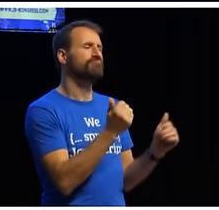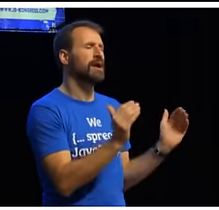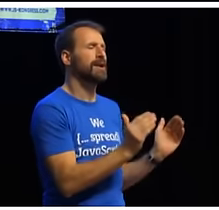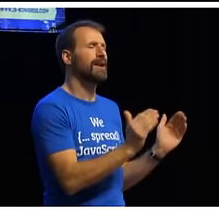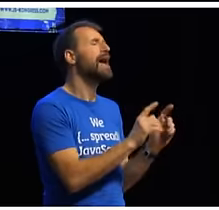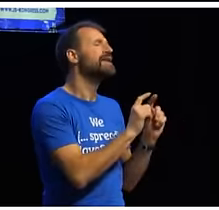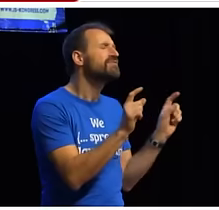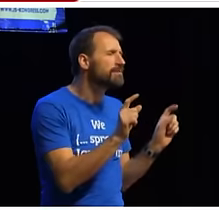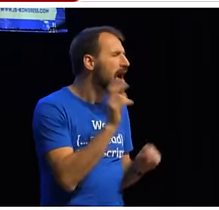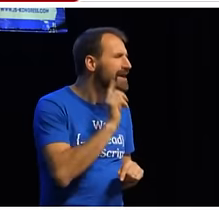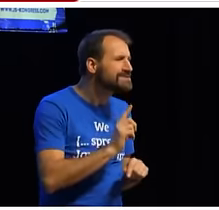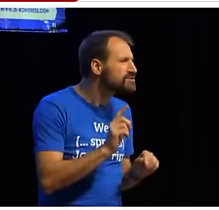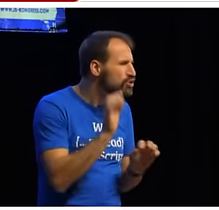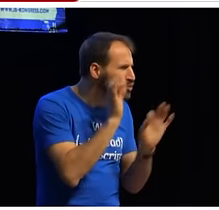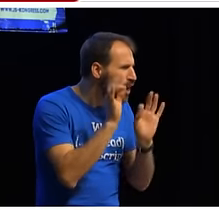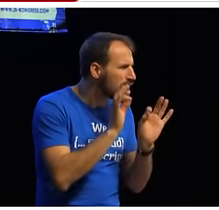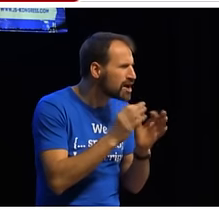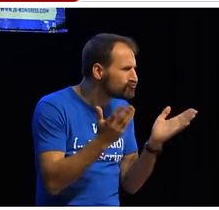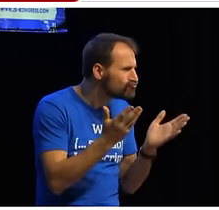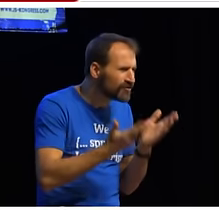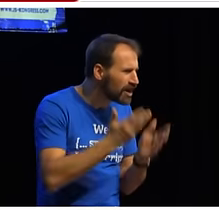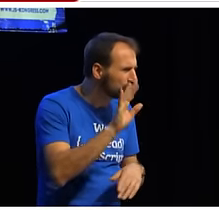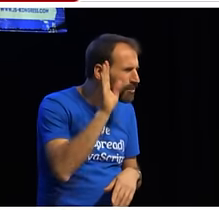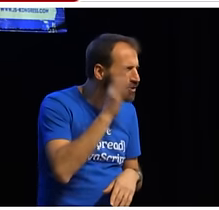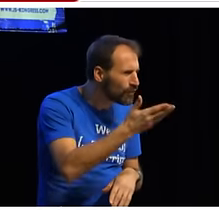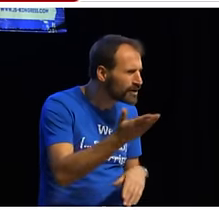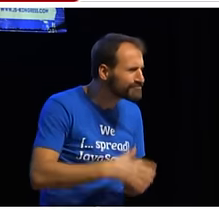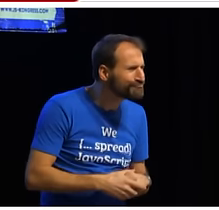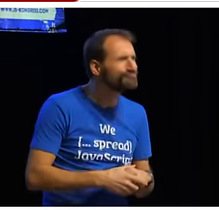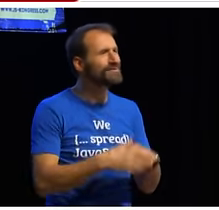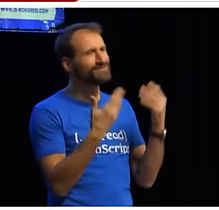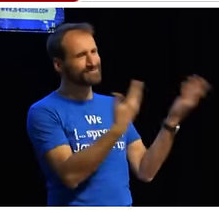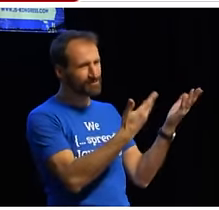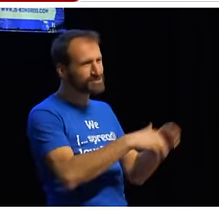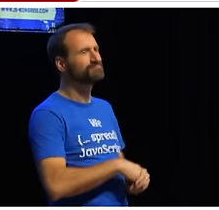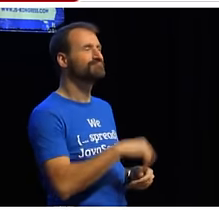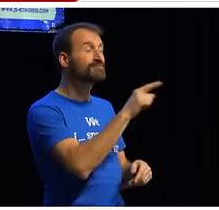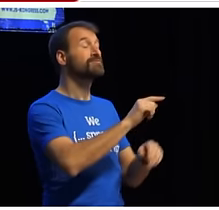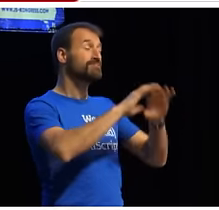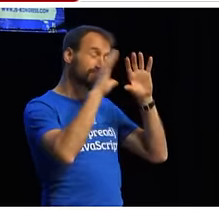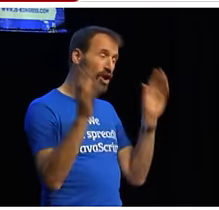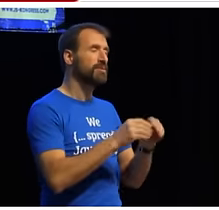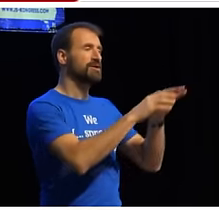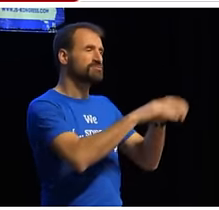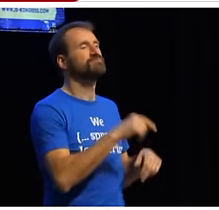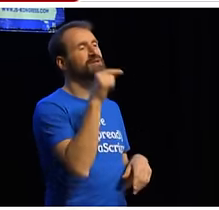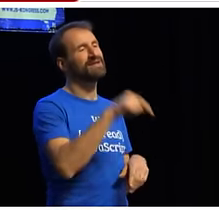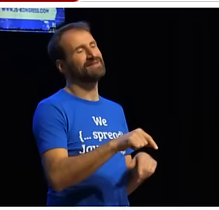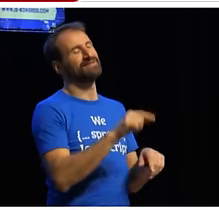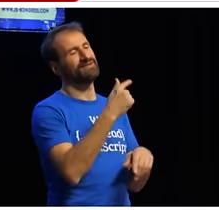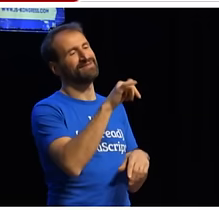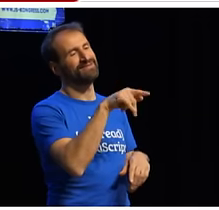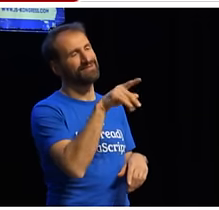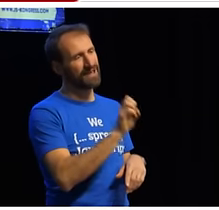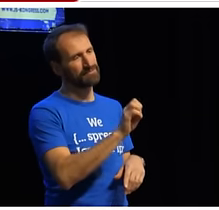Google, you may know. And it's a complete rewrite in TypeScript. So the team decided to change to TypeScript.